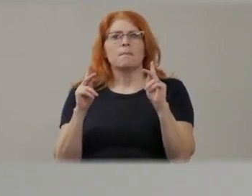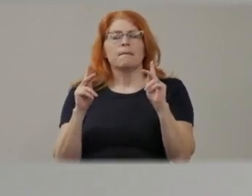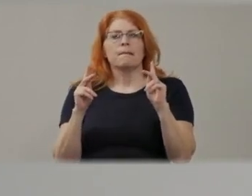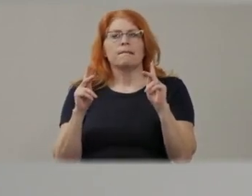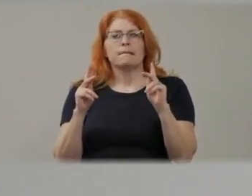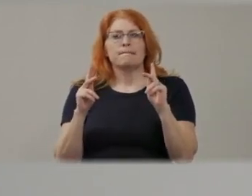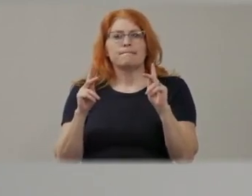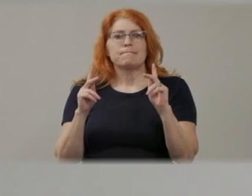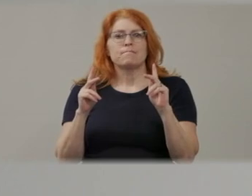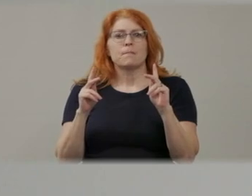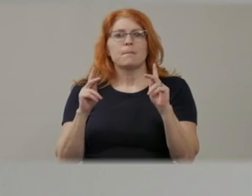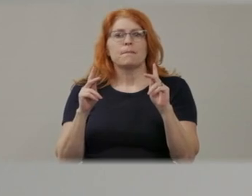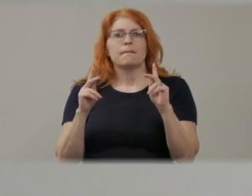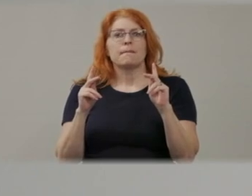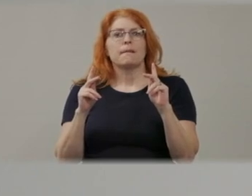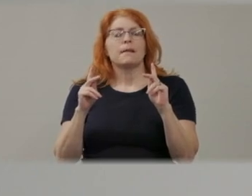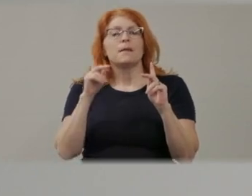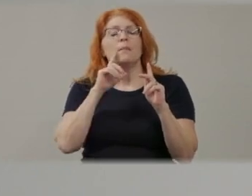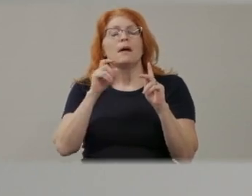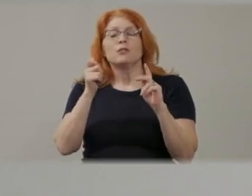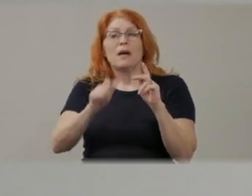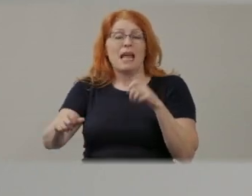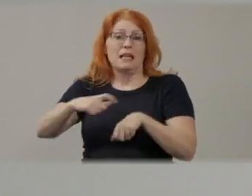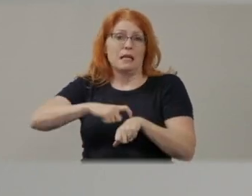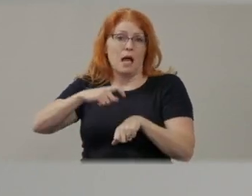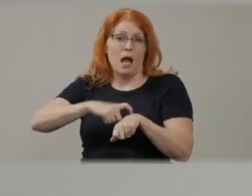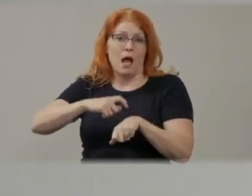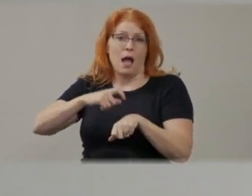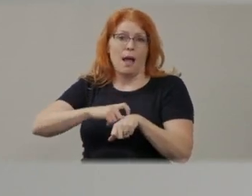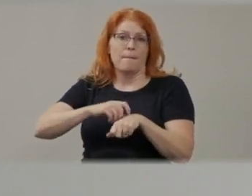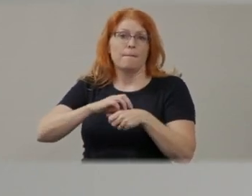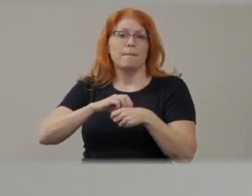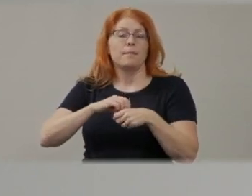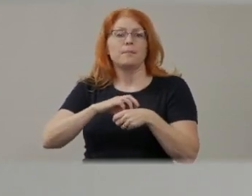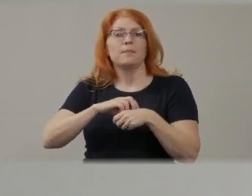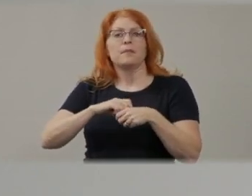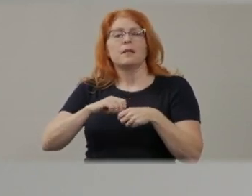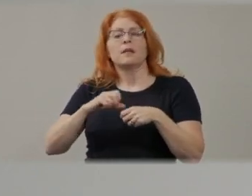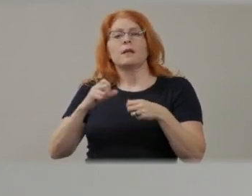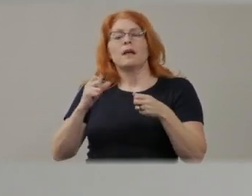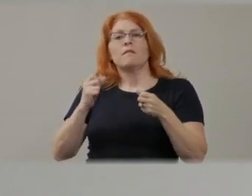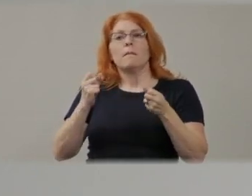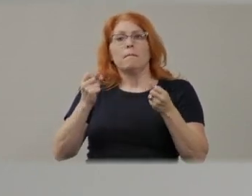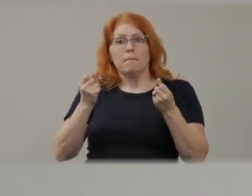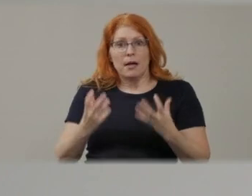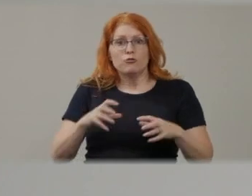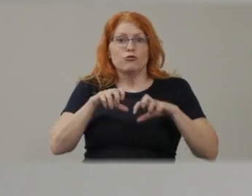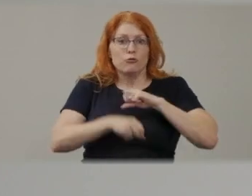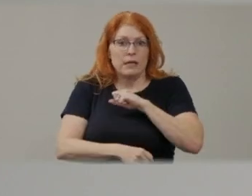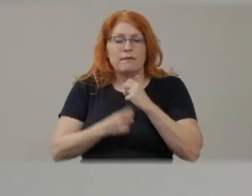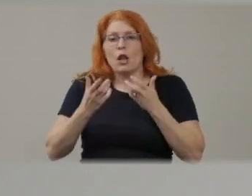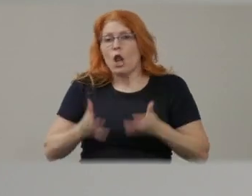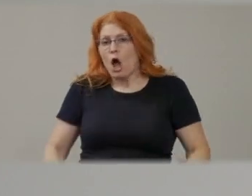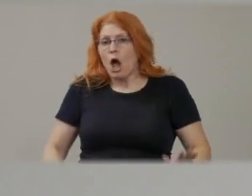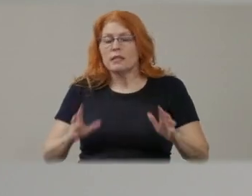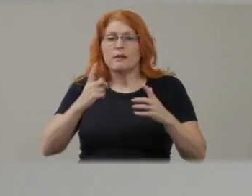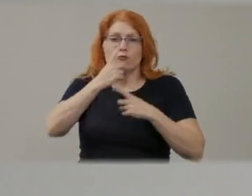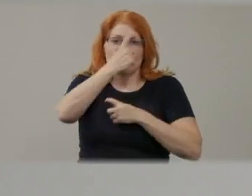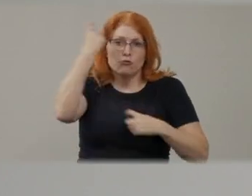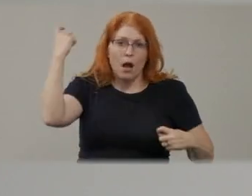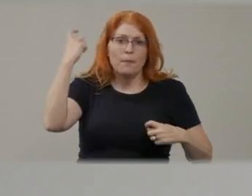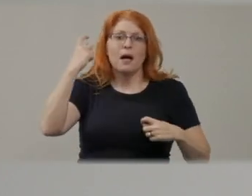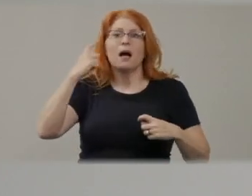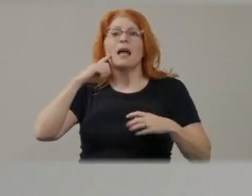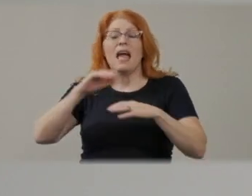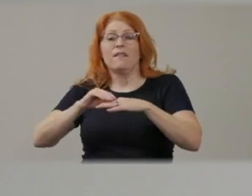in a member's care. And so at any given time, we do have a lot of grief and loss that we experience. We have trauma, we have vicarious